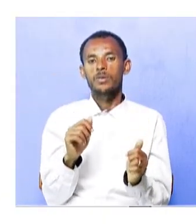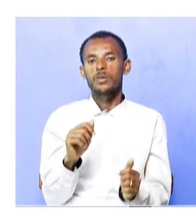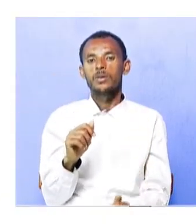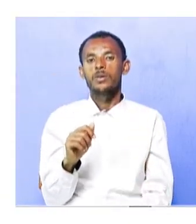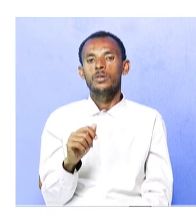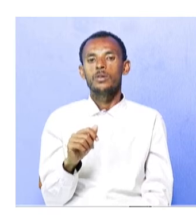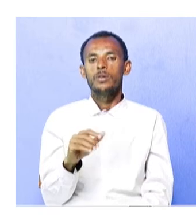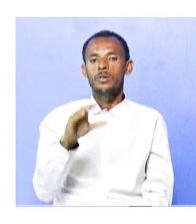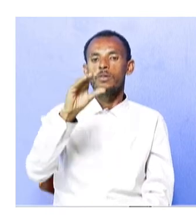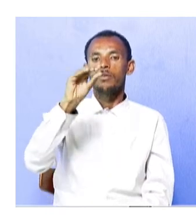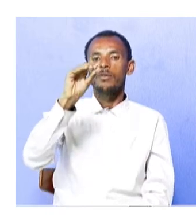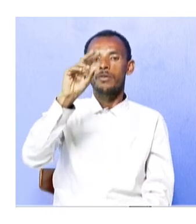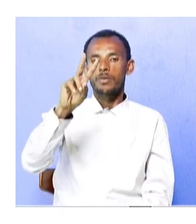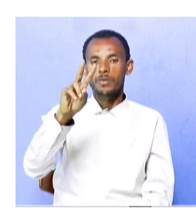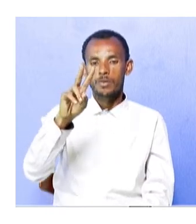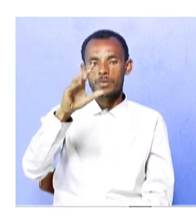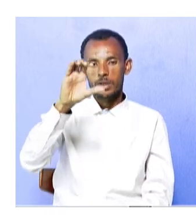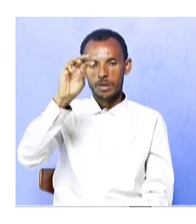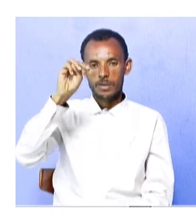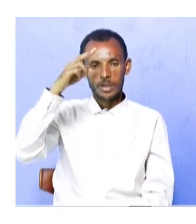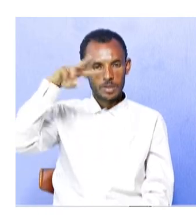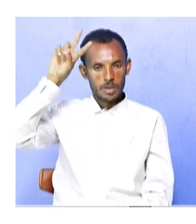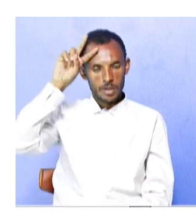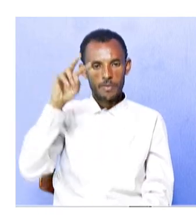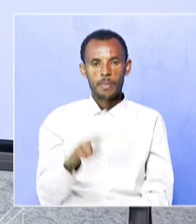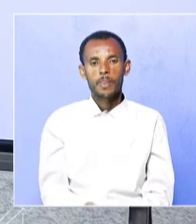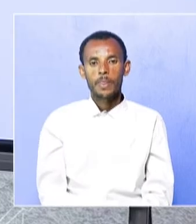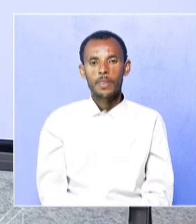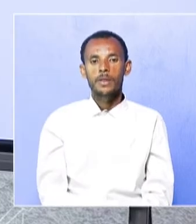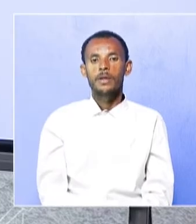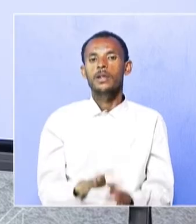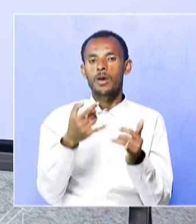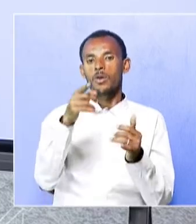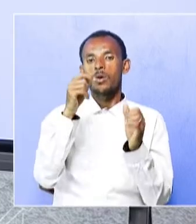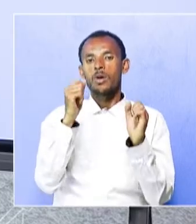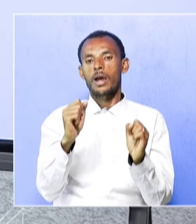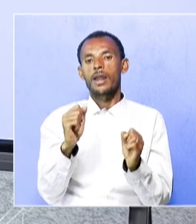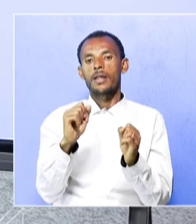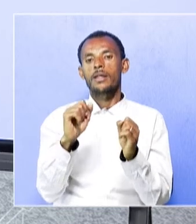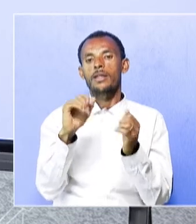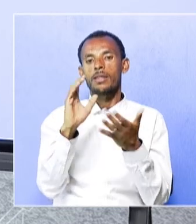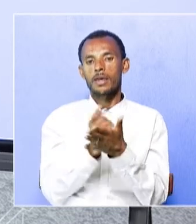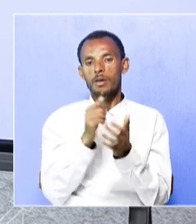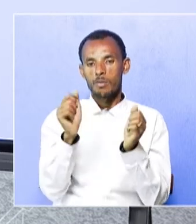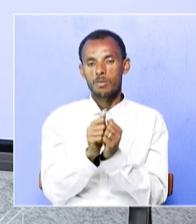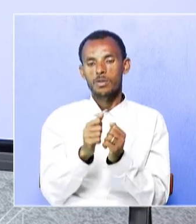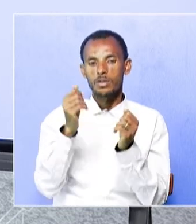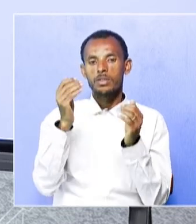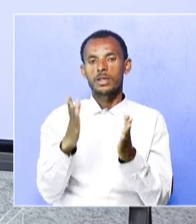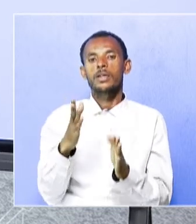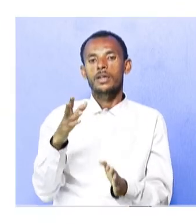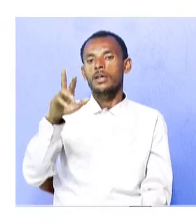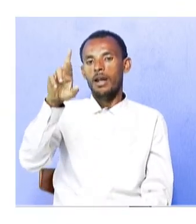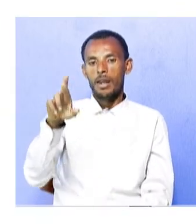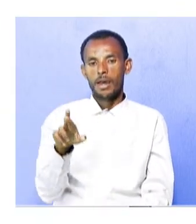is equal to 52 centimeter square. Okay, now you can take both sides in the radical, then